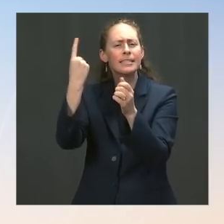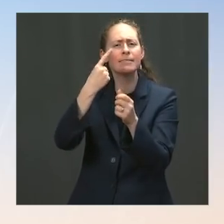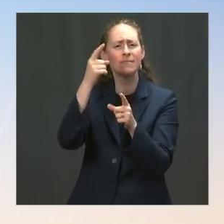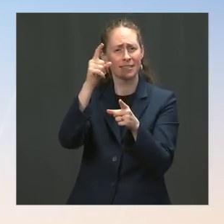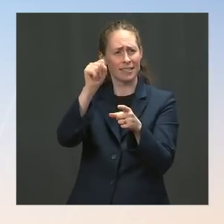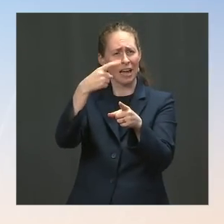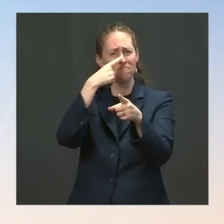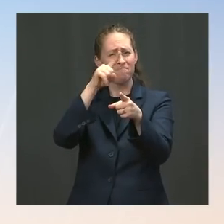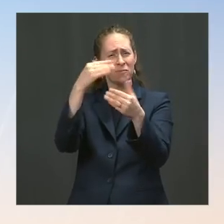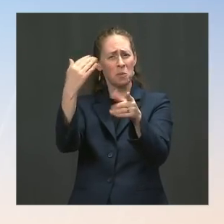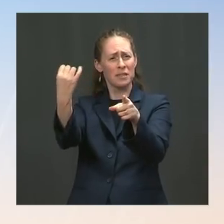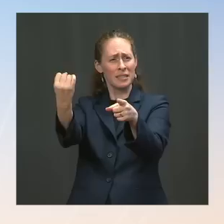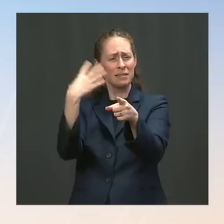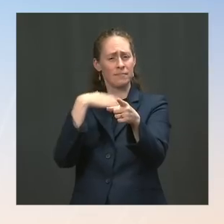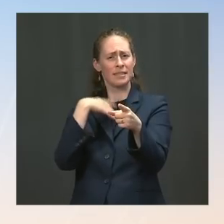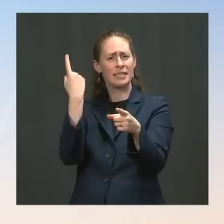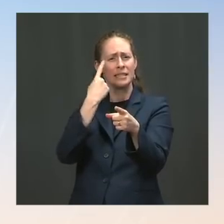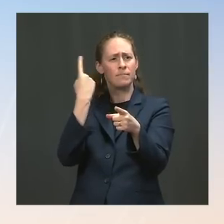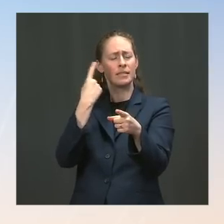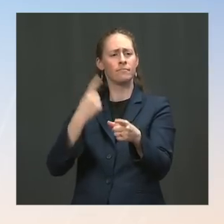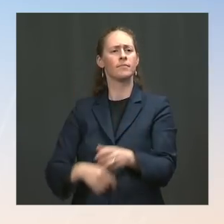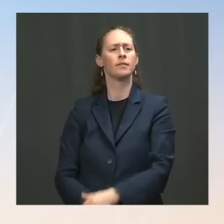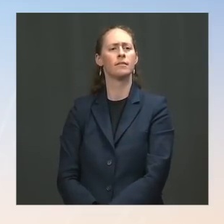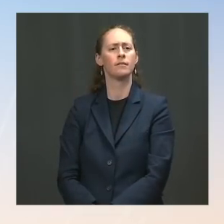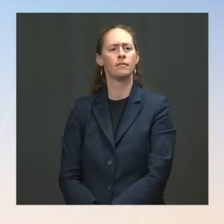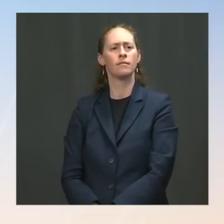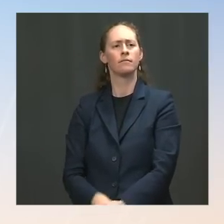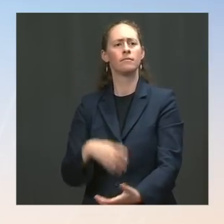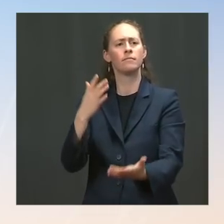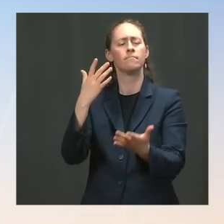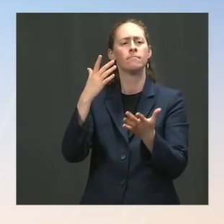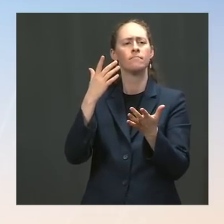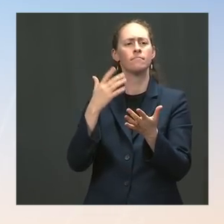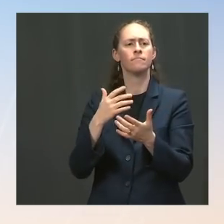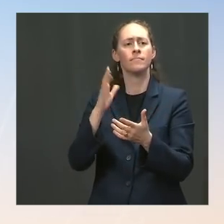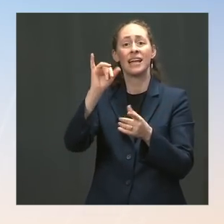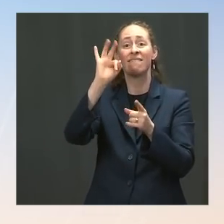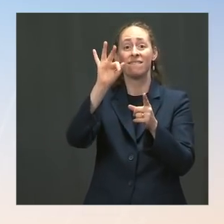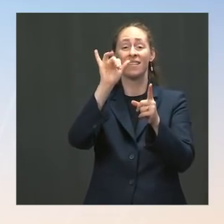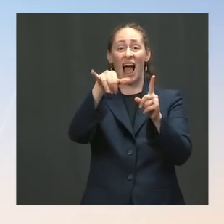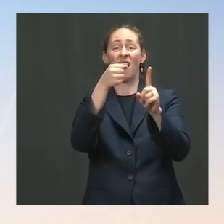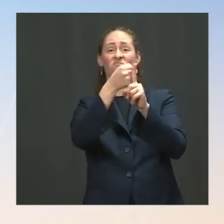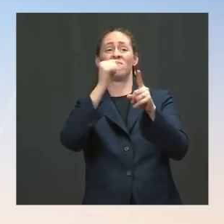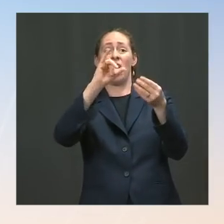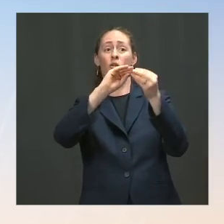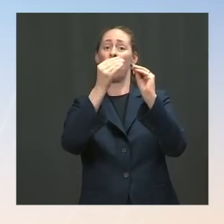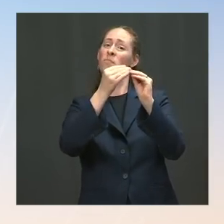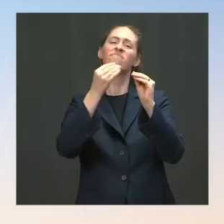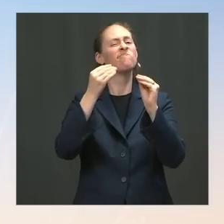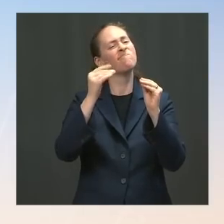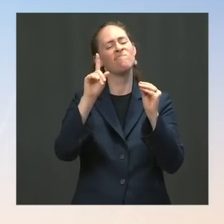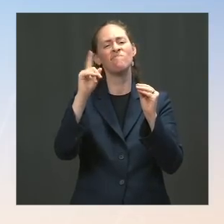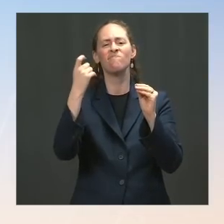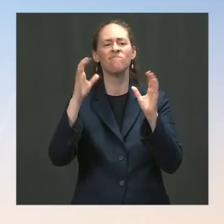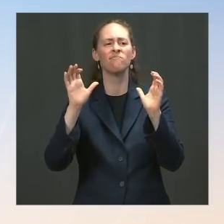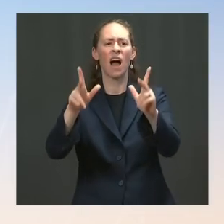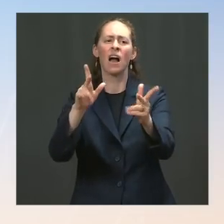best answer right now, even if the year gets started, or is it in-person no matter what, we have the mitigation tools? You